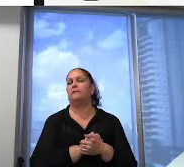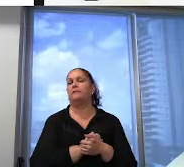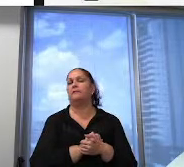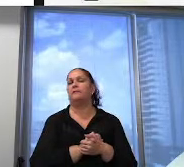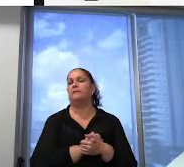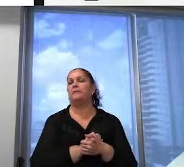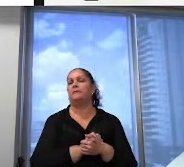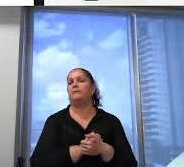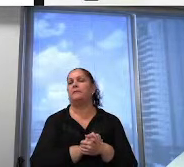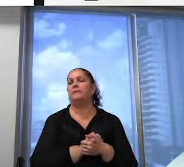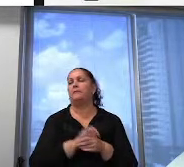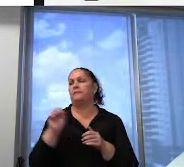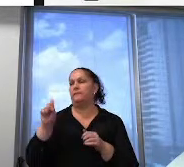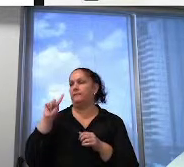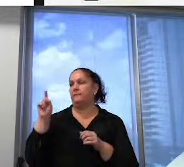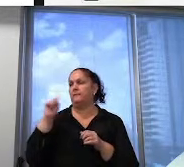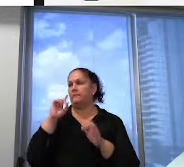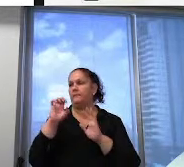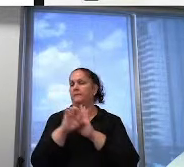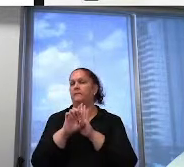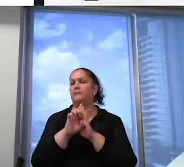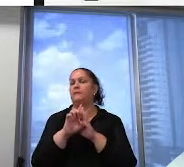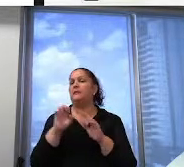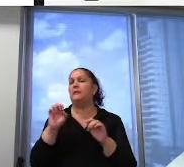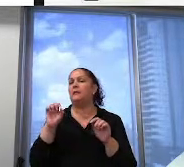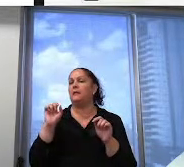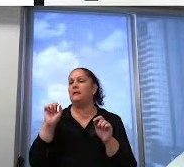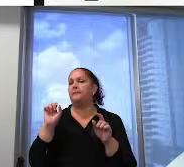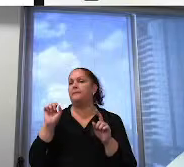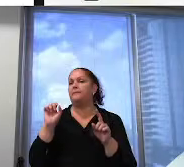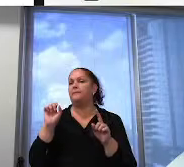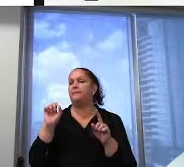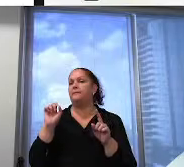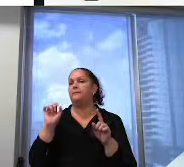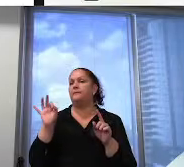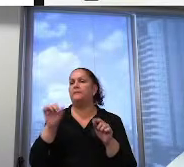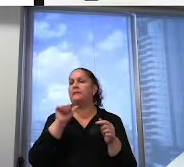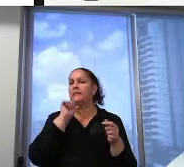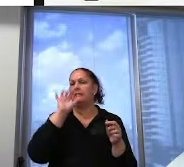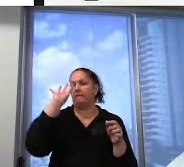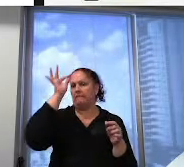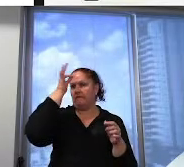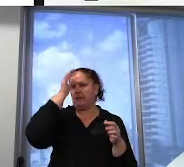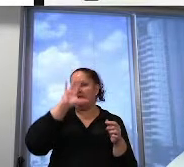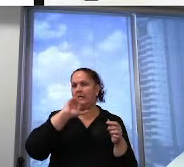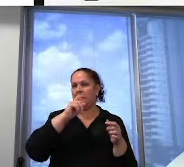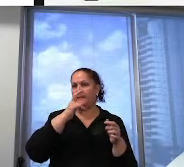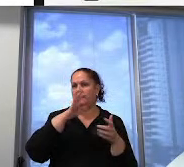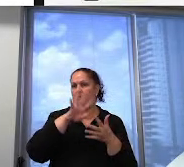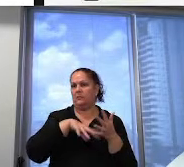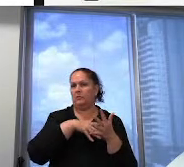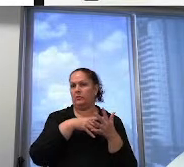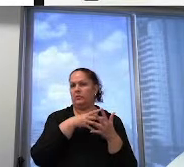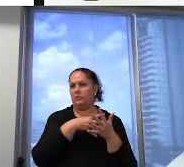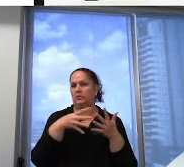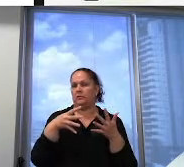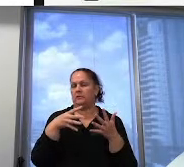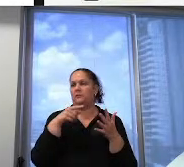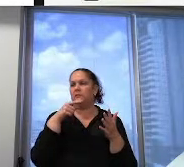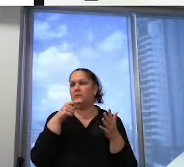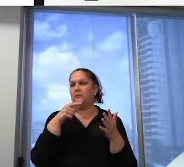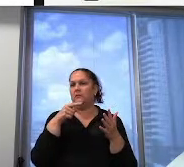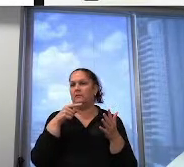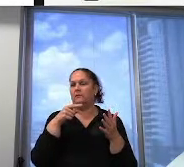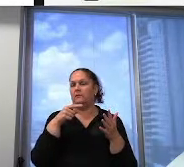The question is, so just as an example, if you go to the non-federal capital worksheet